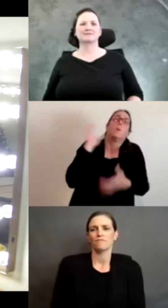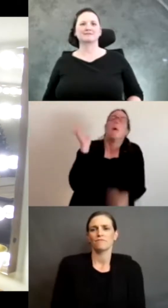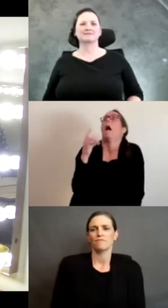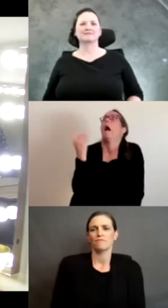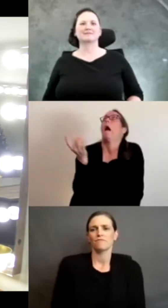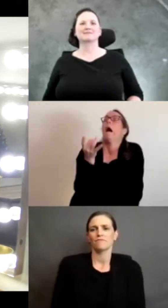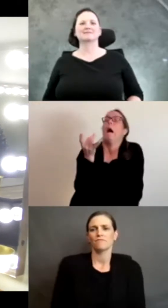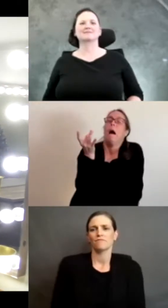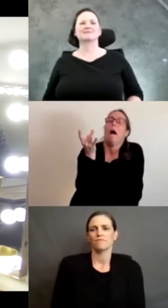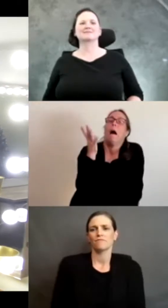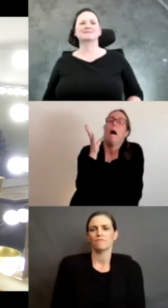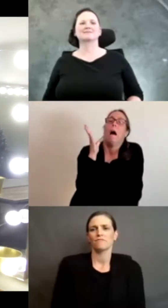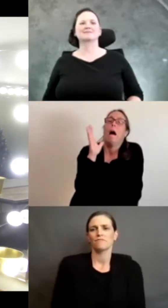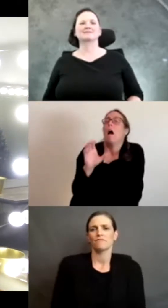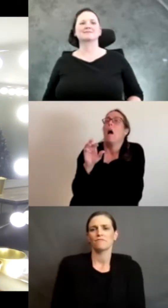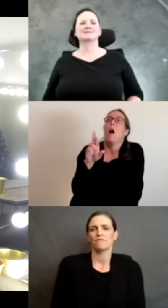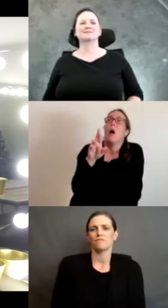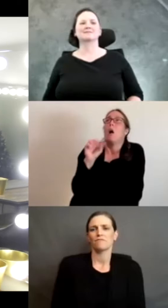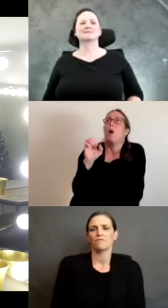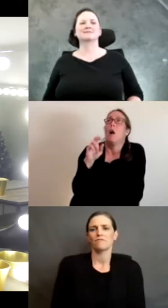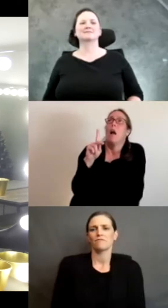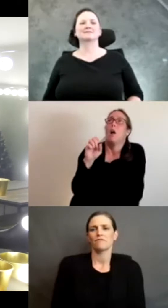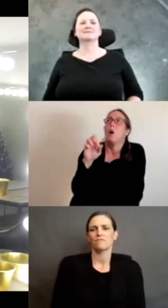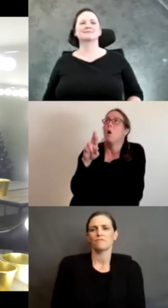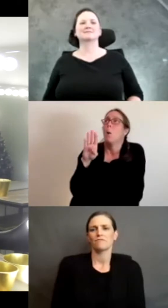Oh, Cracker Bomb!